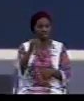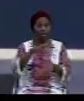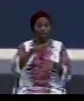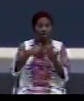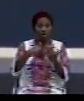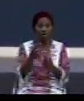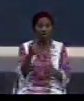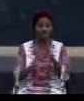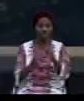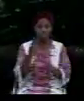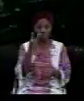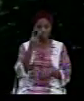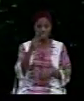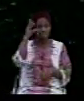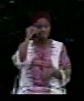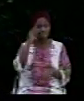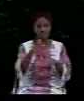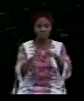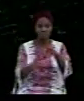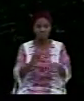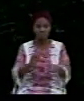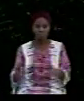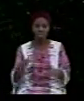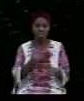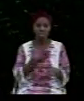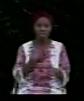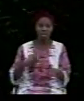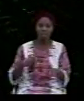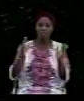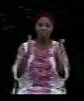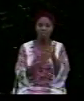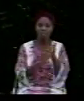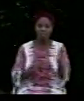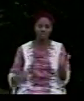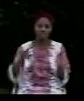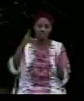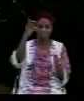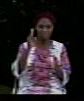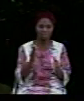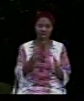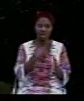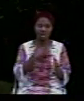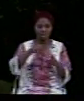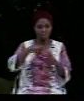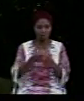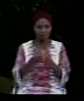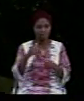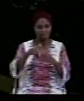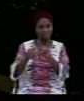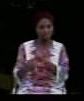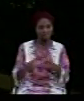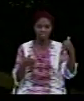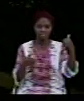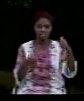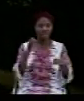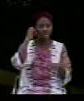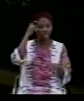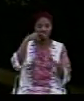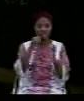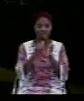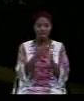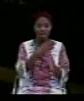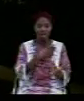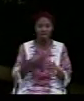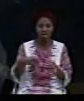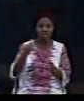him walking and praising God. And then in verse 10, it says, and they knew that